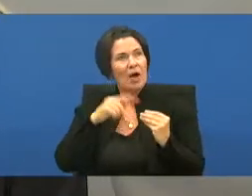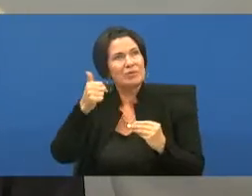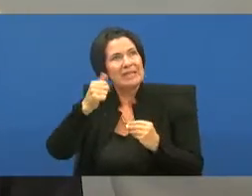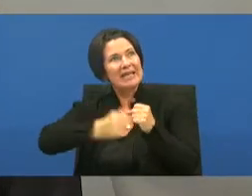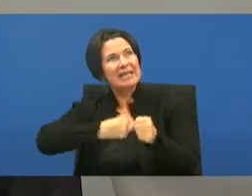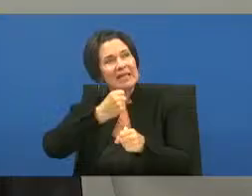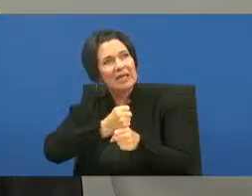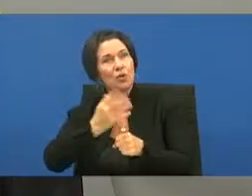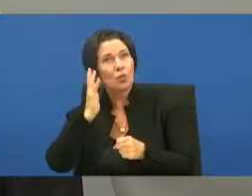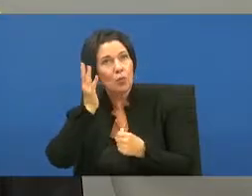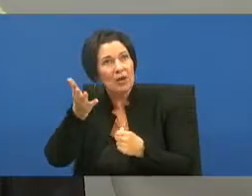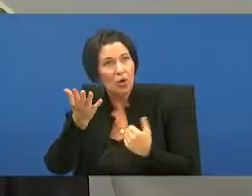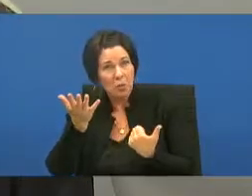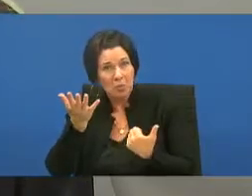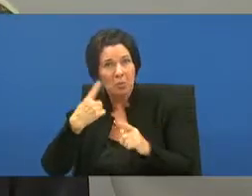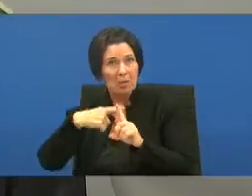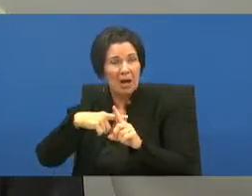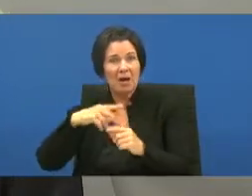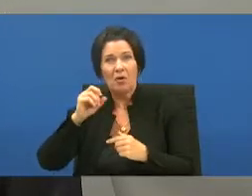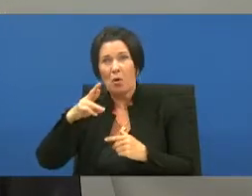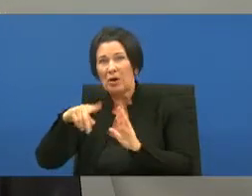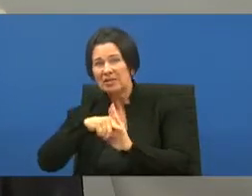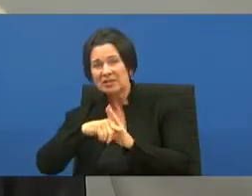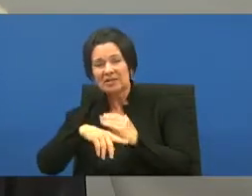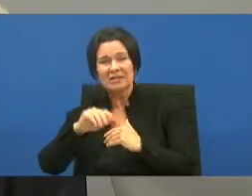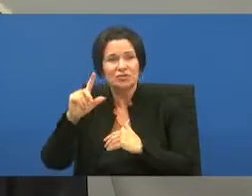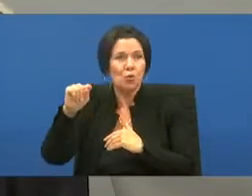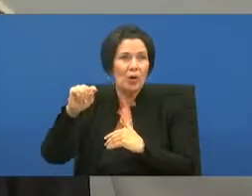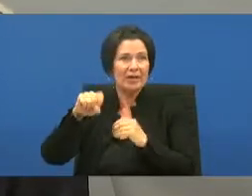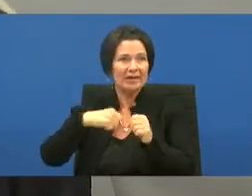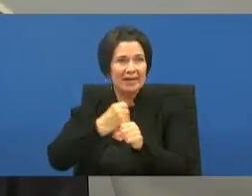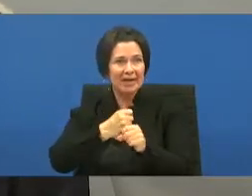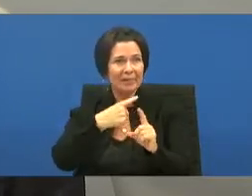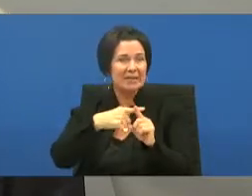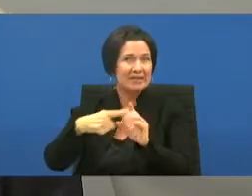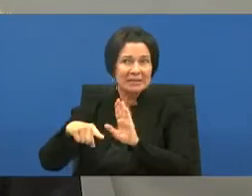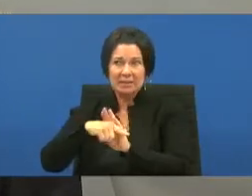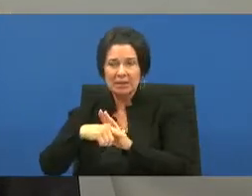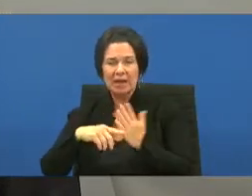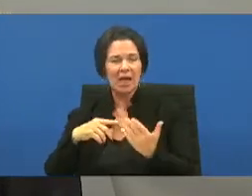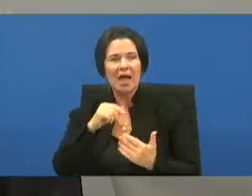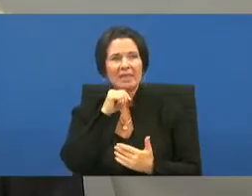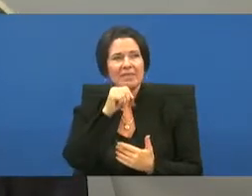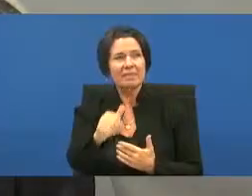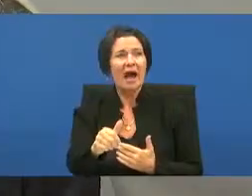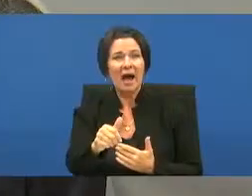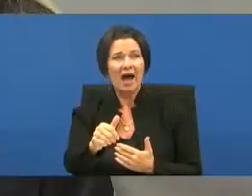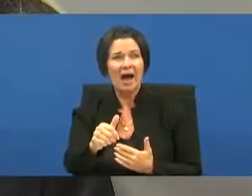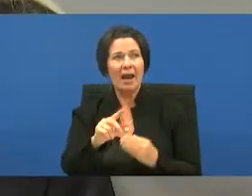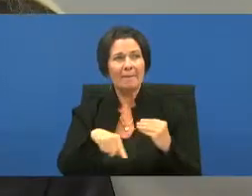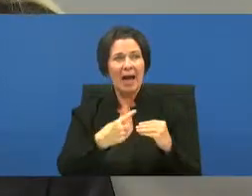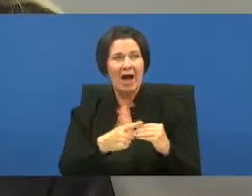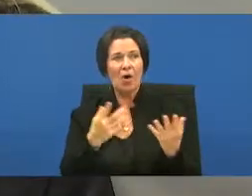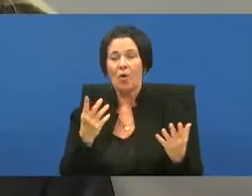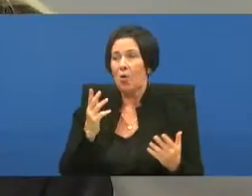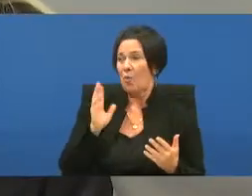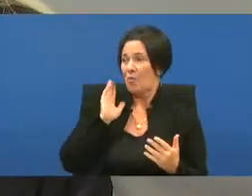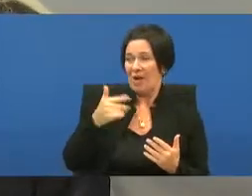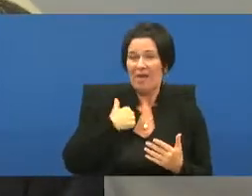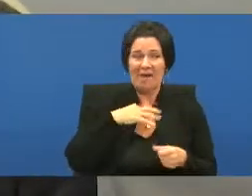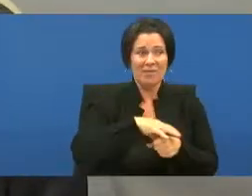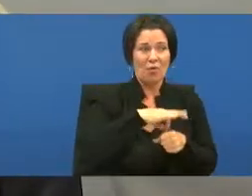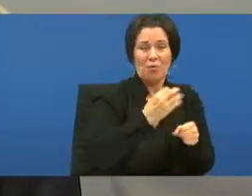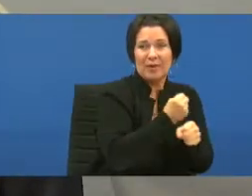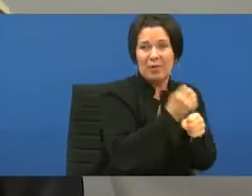what's going to be good in 20 years, not what's going to get me to my next political seat. And what's going to get me